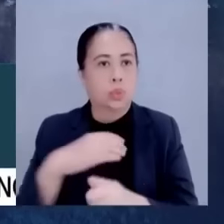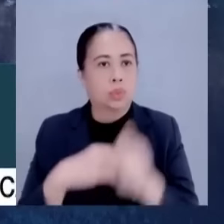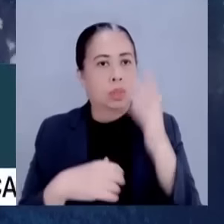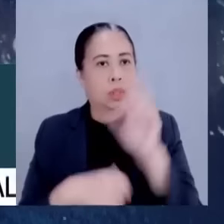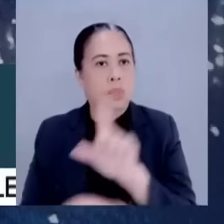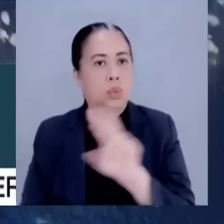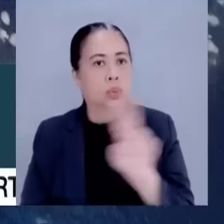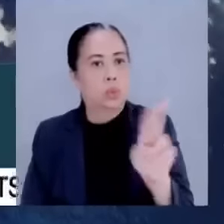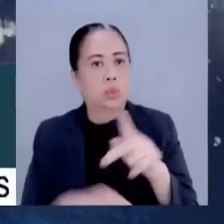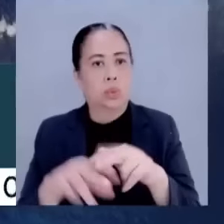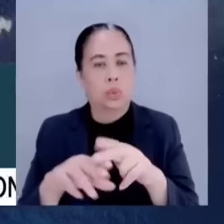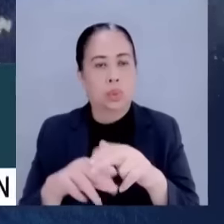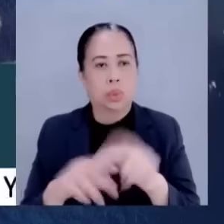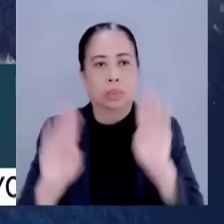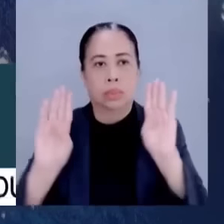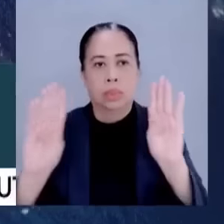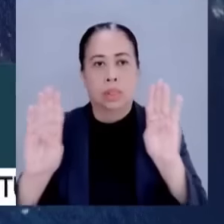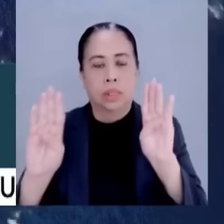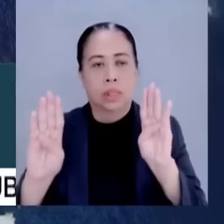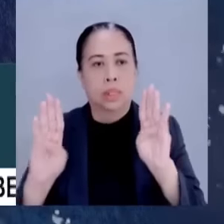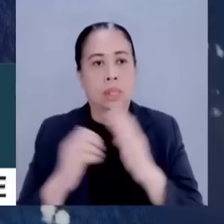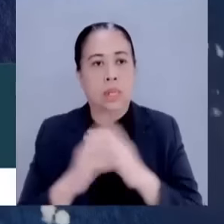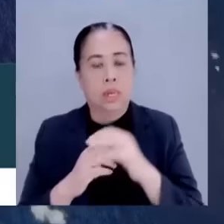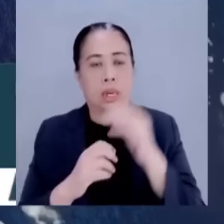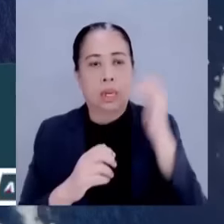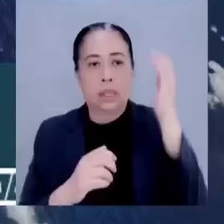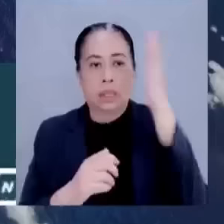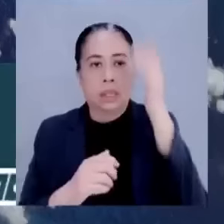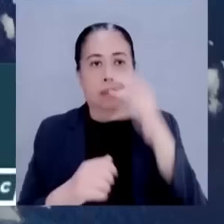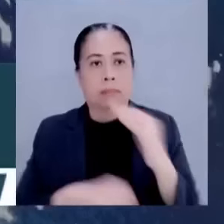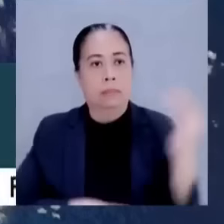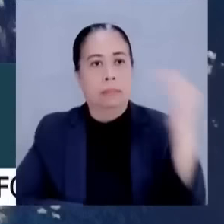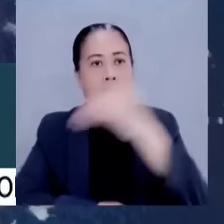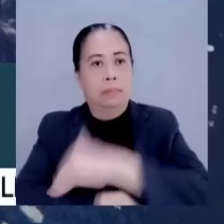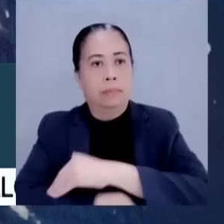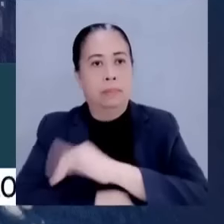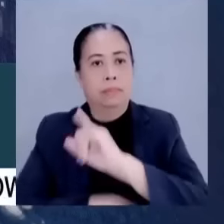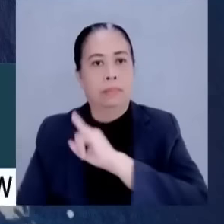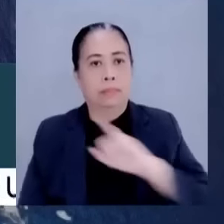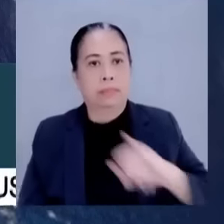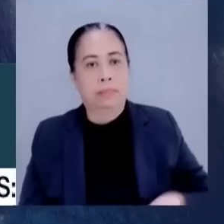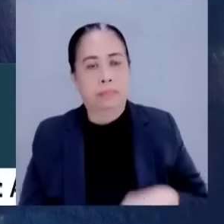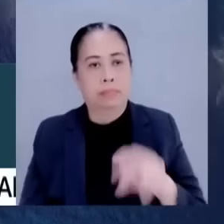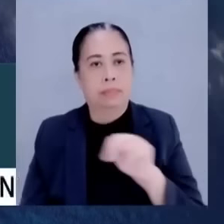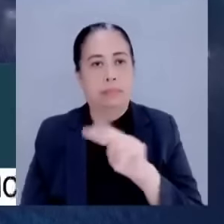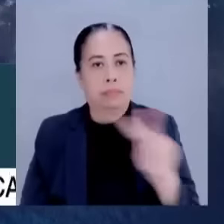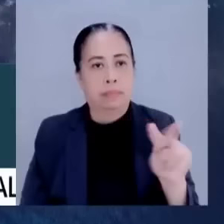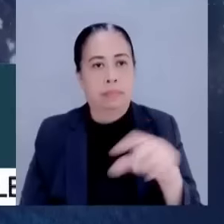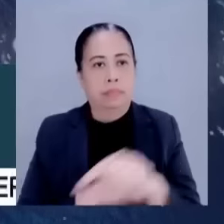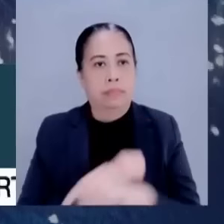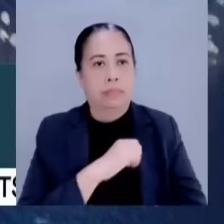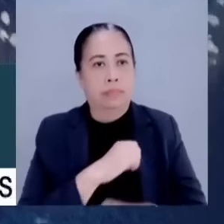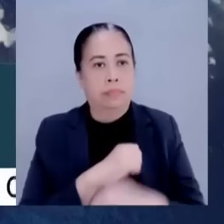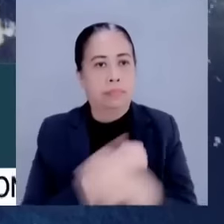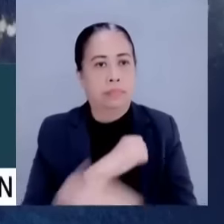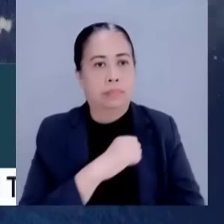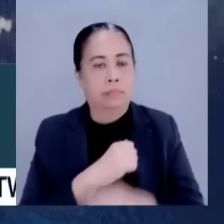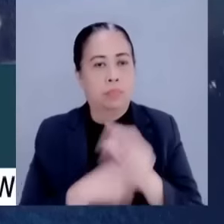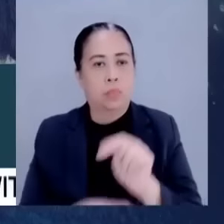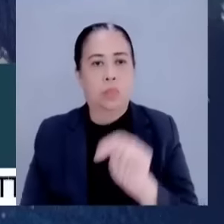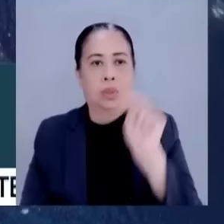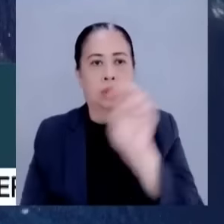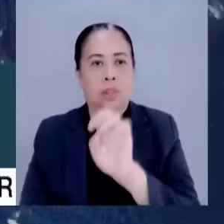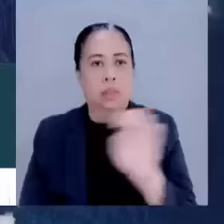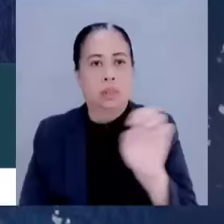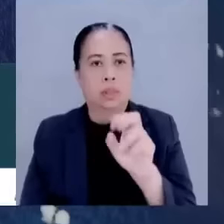Union, Pangasinan, Benguet, Ifugao, Mountain Province, Isabela, Nueva Vizcaya, Quirino, Aurora, northern and